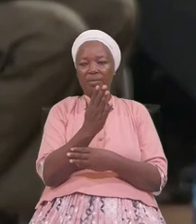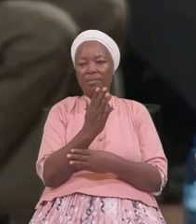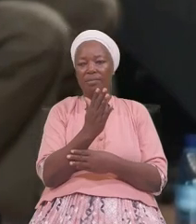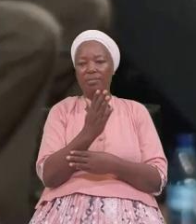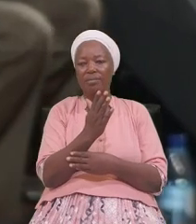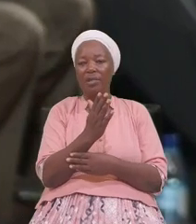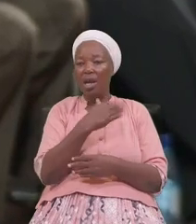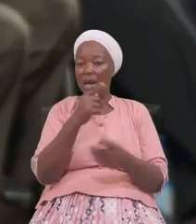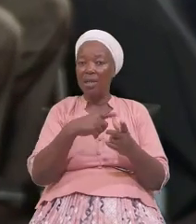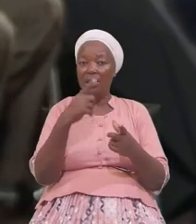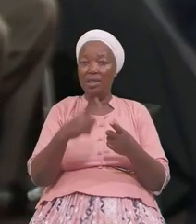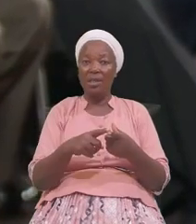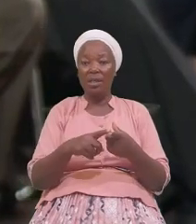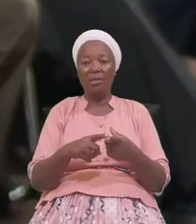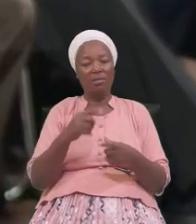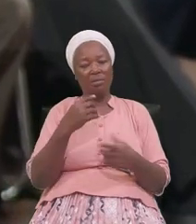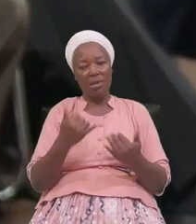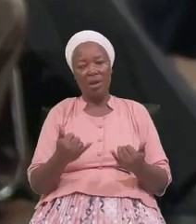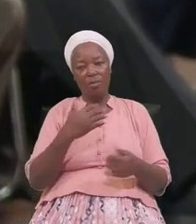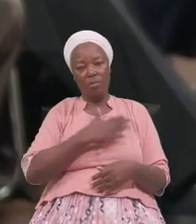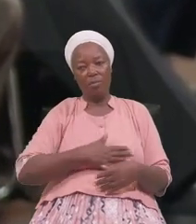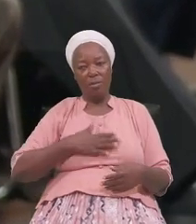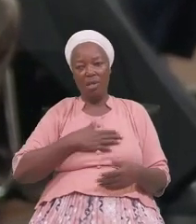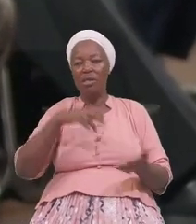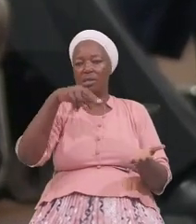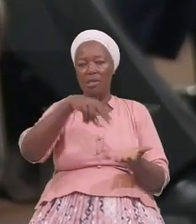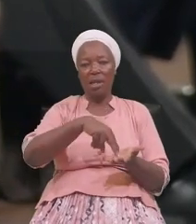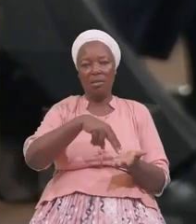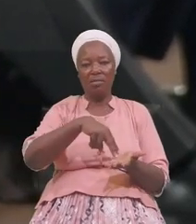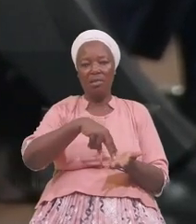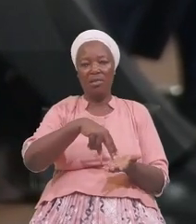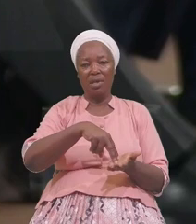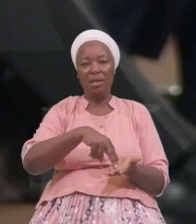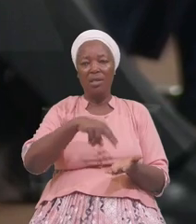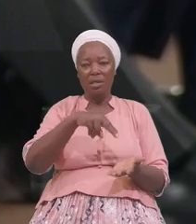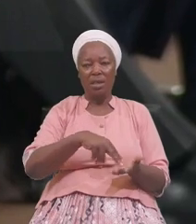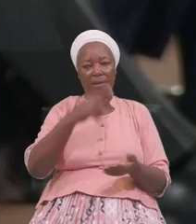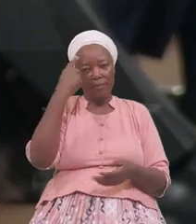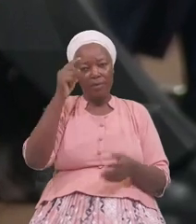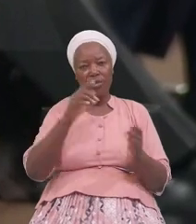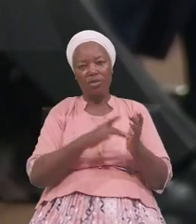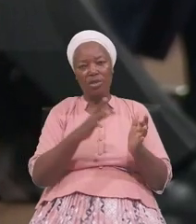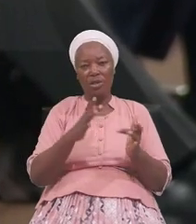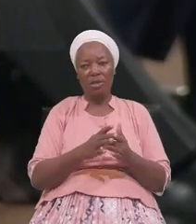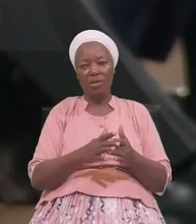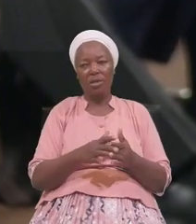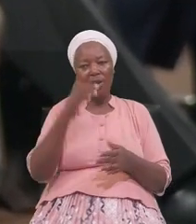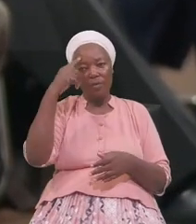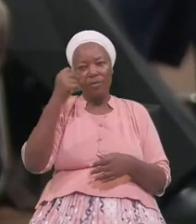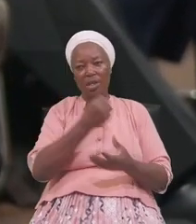And then, now please stand up. You stand up for Jesus, for the